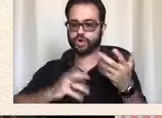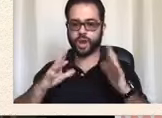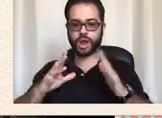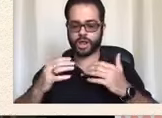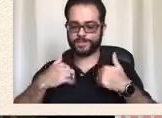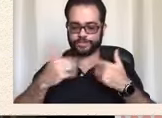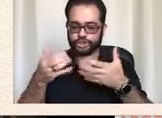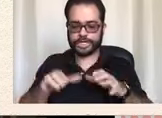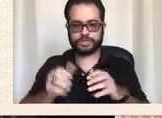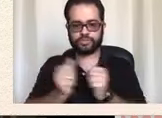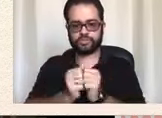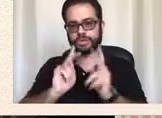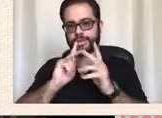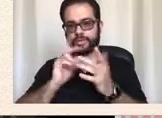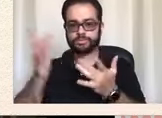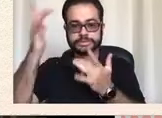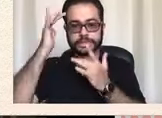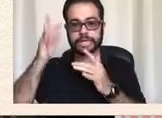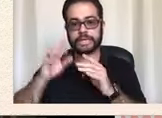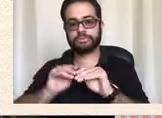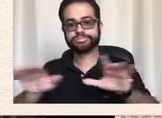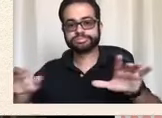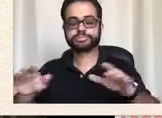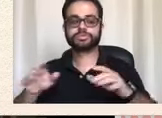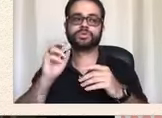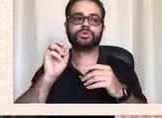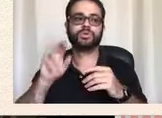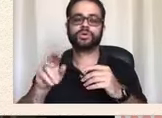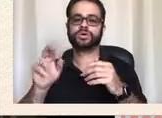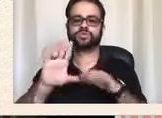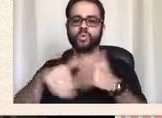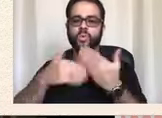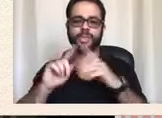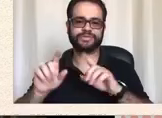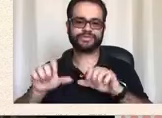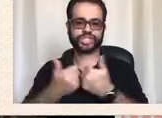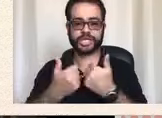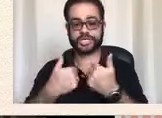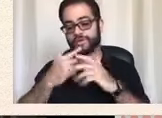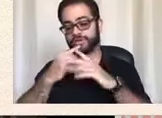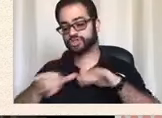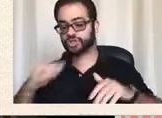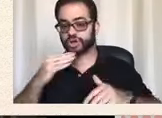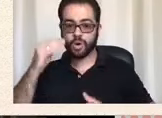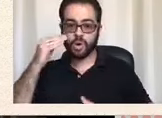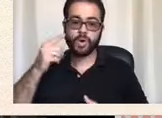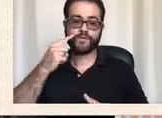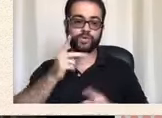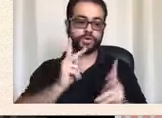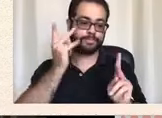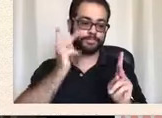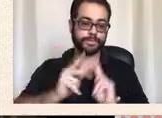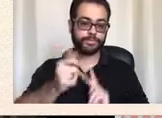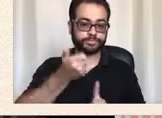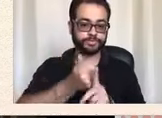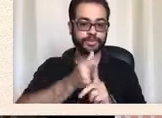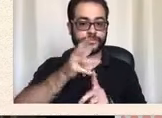getting sick, or just all the challenges. I mean, you got kids at home for those of you who are parents, and